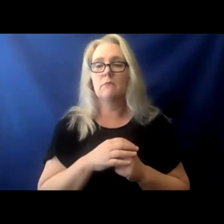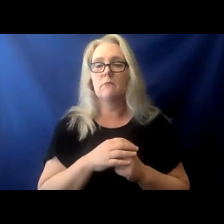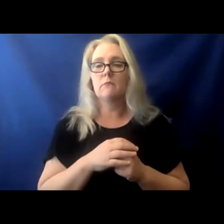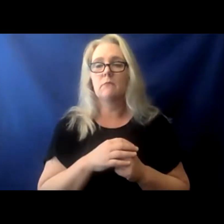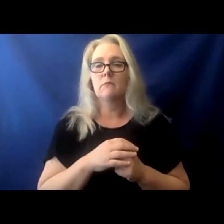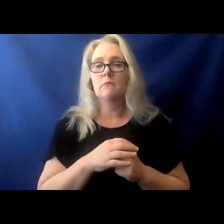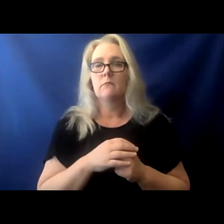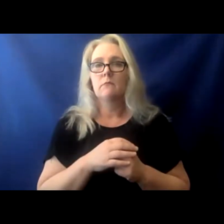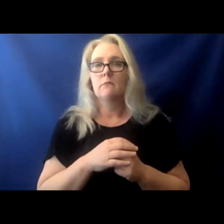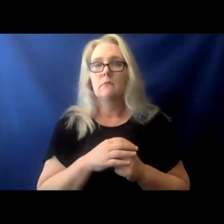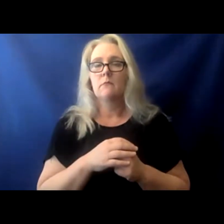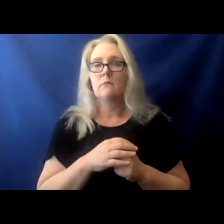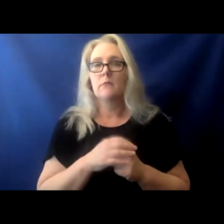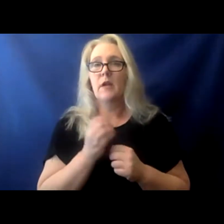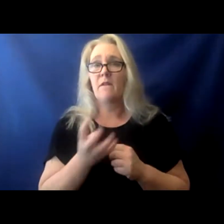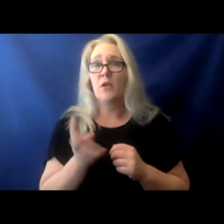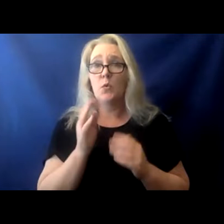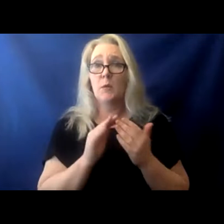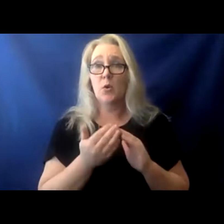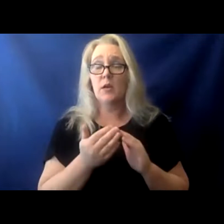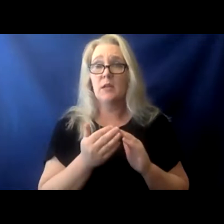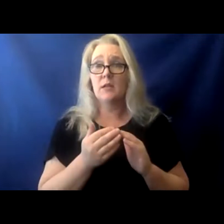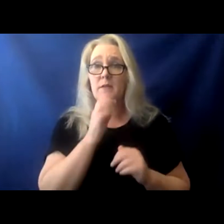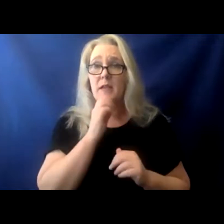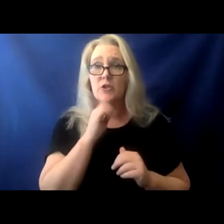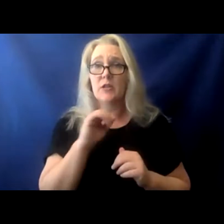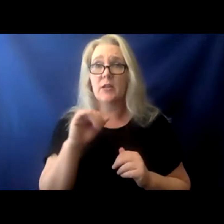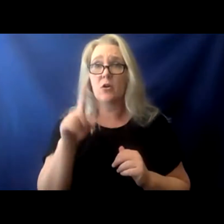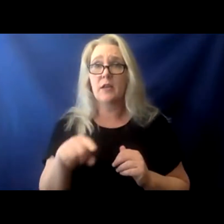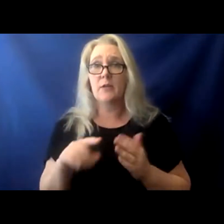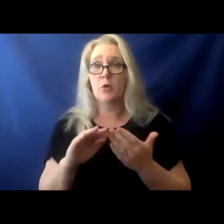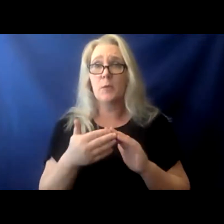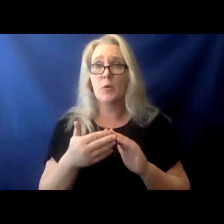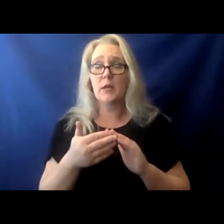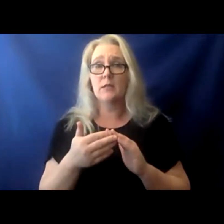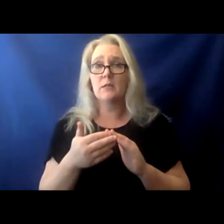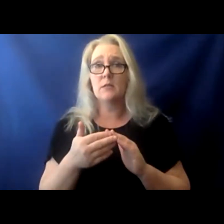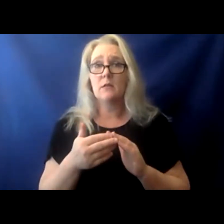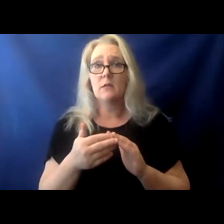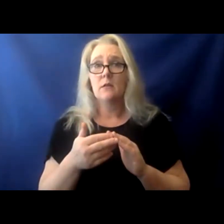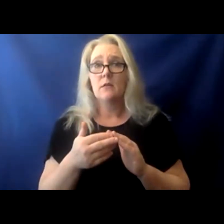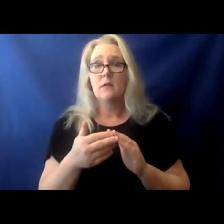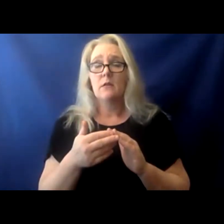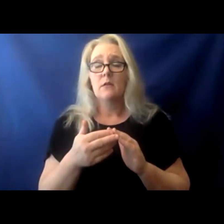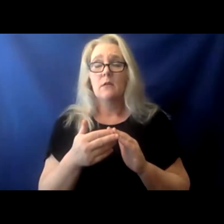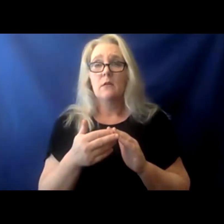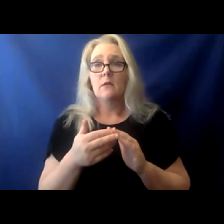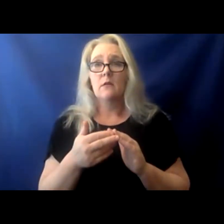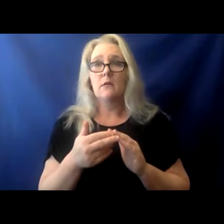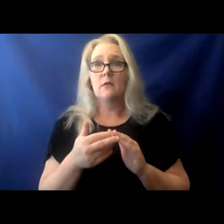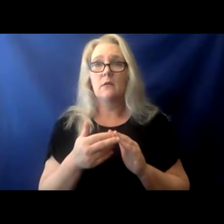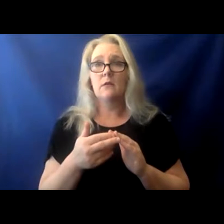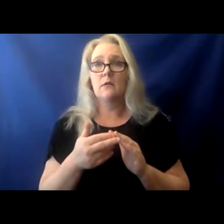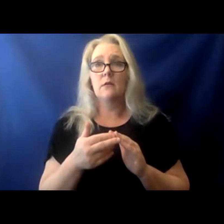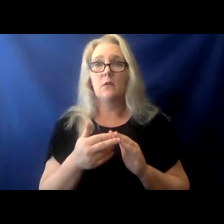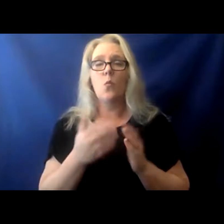disability, and Alzheimer's committees where that kind of, I'd love to see you that example, Susan, of like that kind of top line, couple things that should go to the Secretary of the